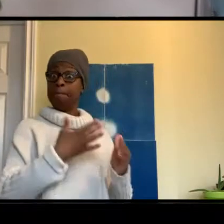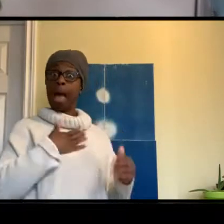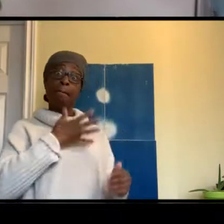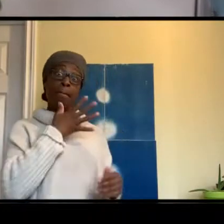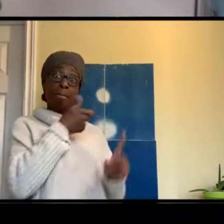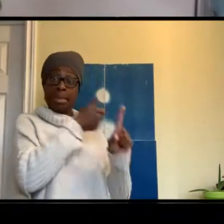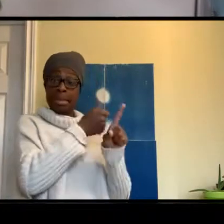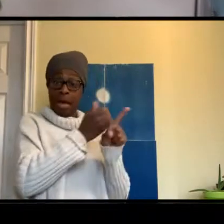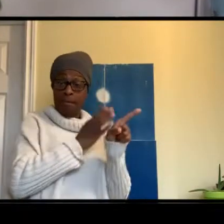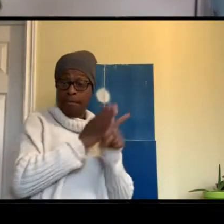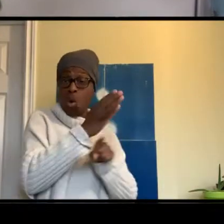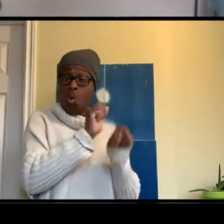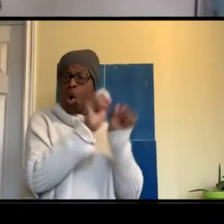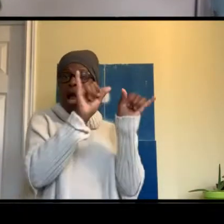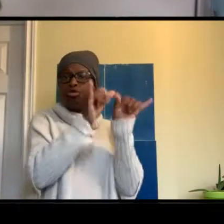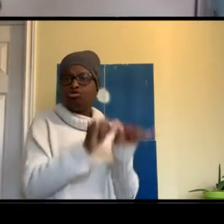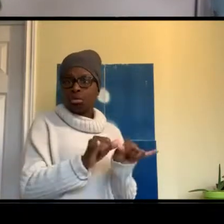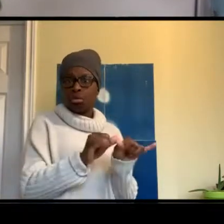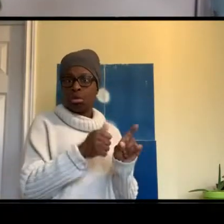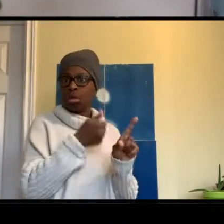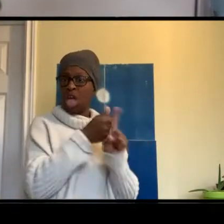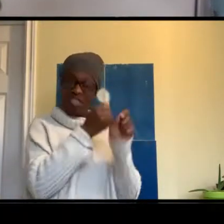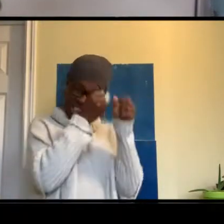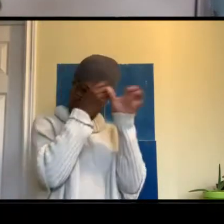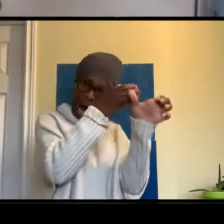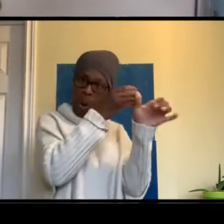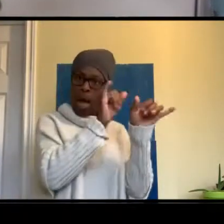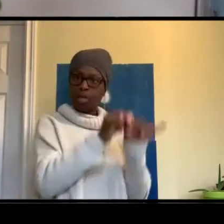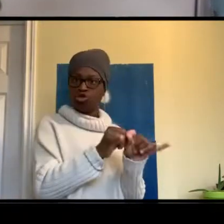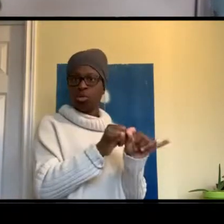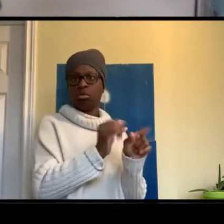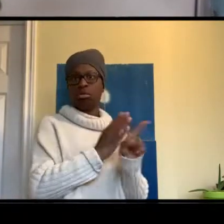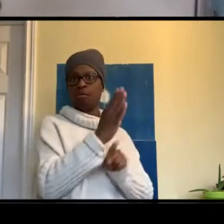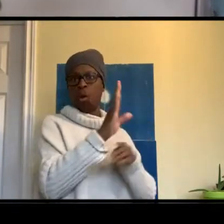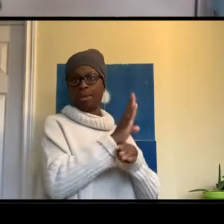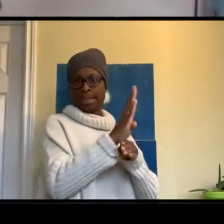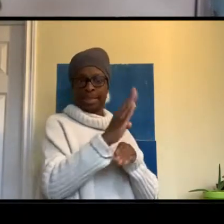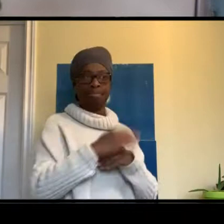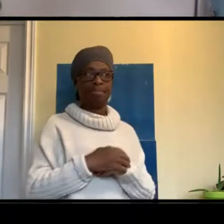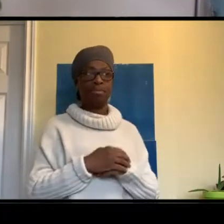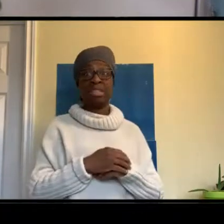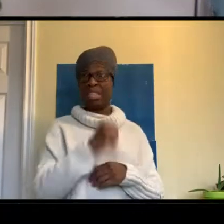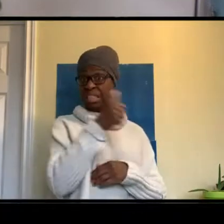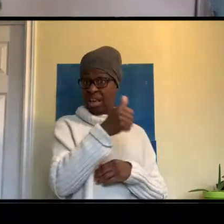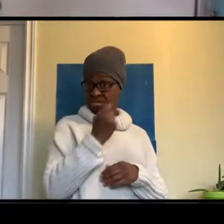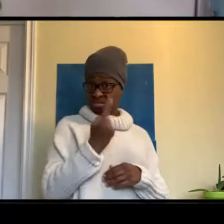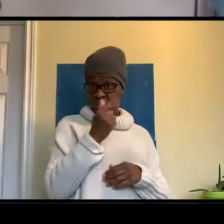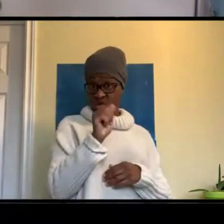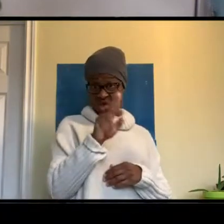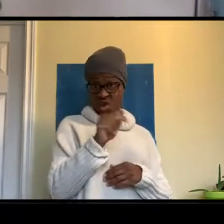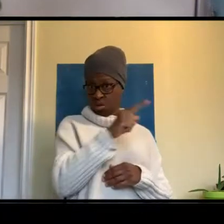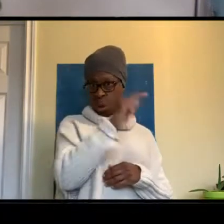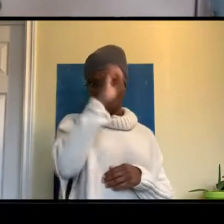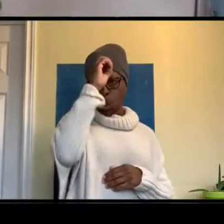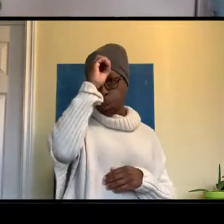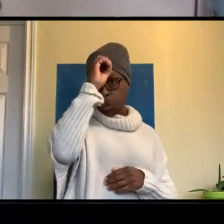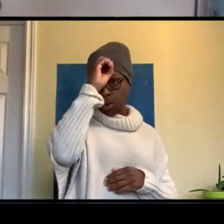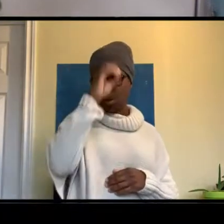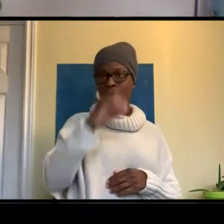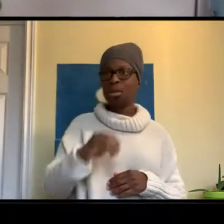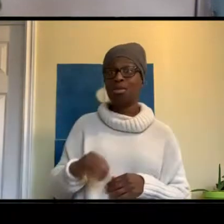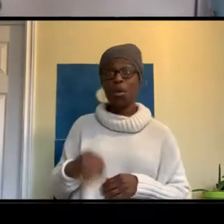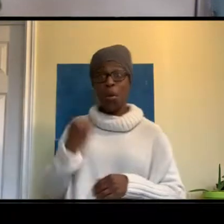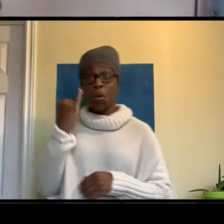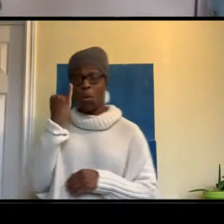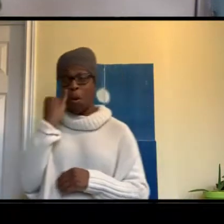artsy at all whatsoever. And all through anything I've ever written, I always ask her, can you look this over? And she'll always say, I'll look